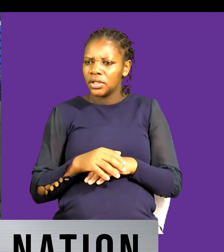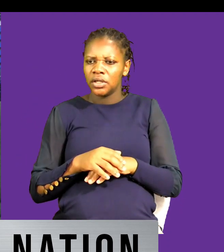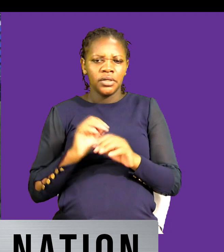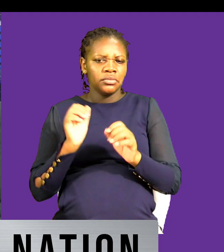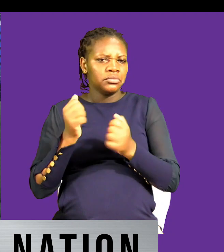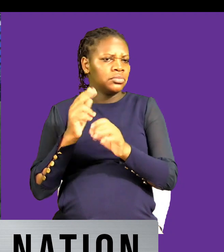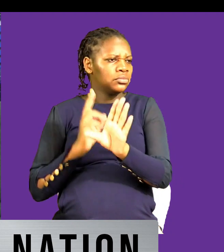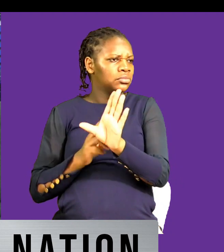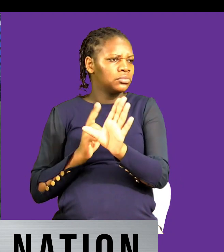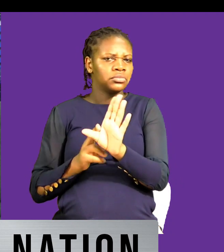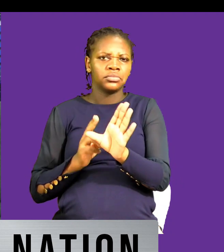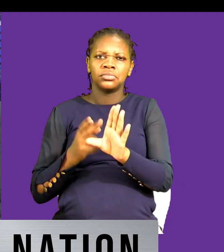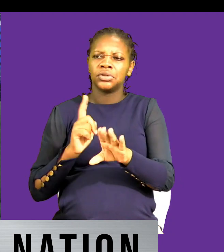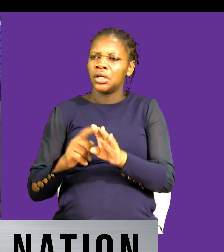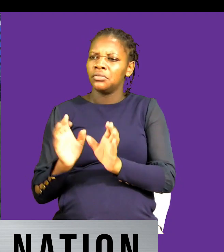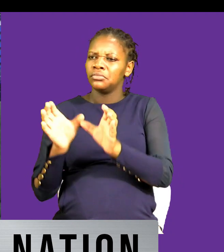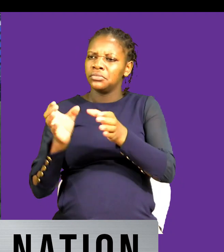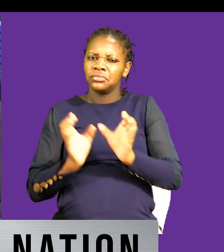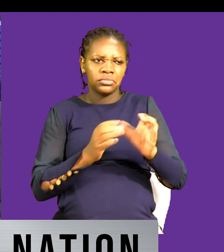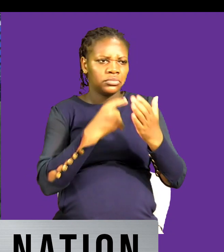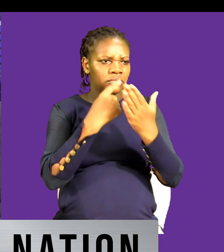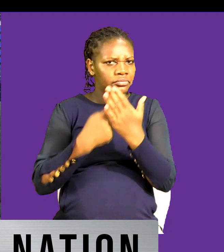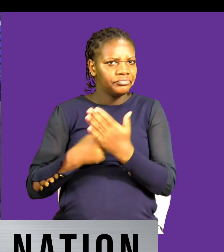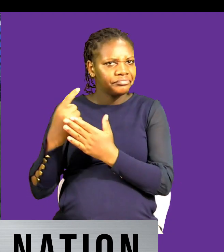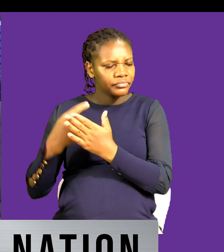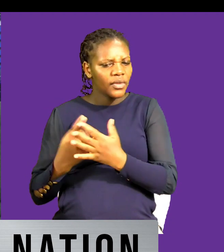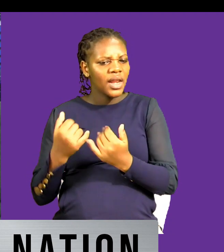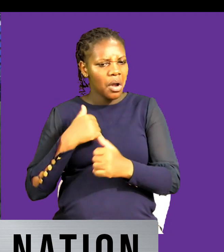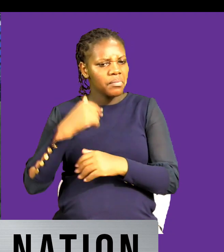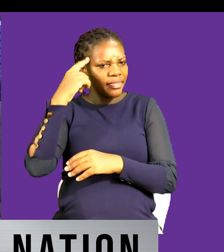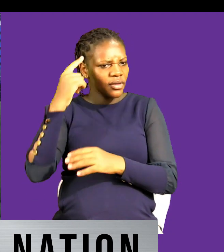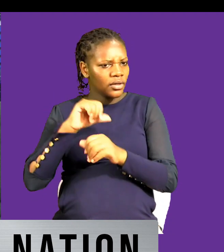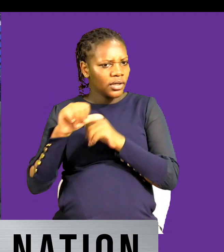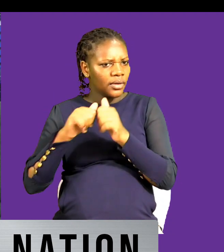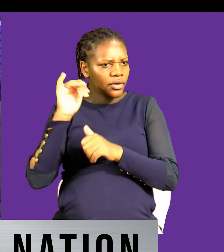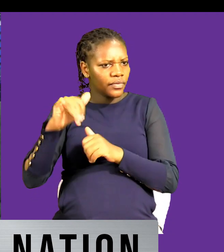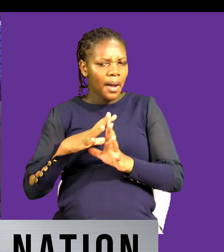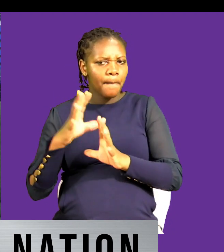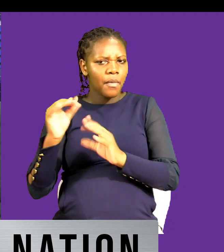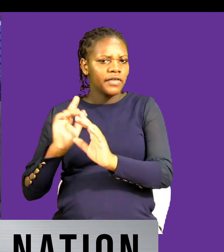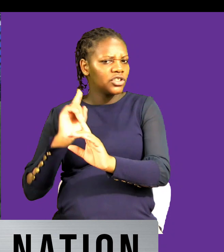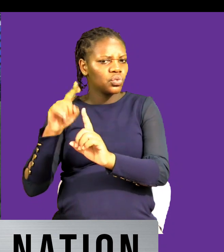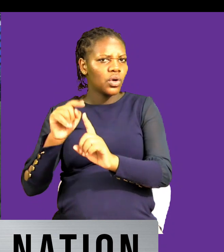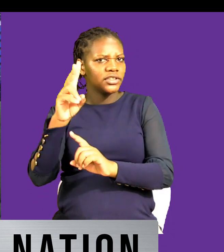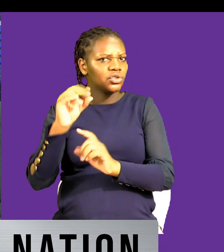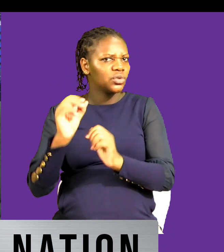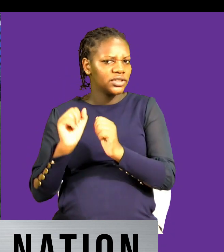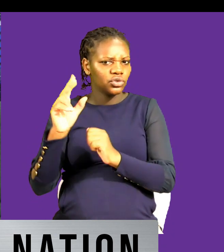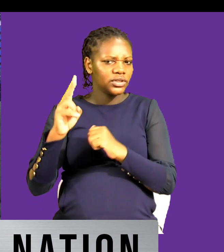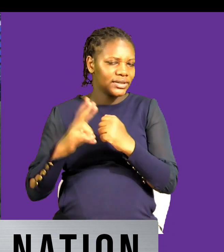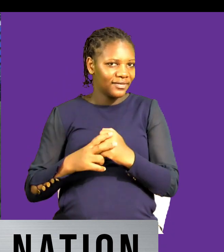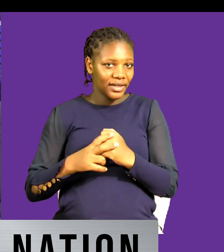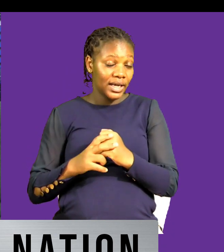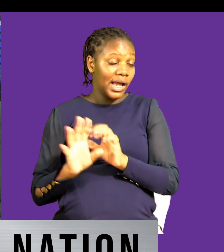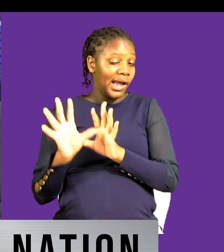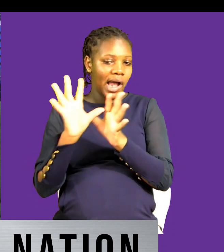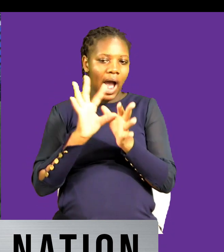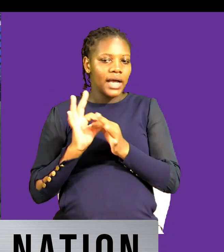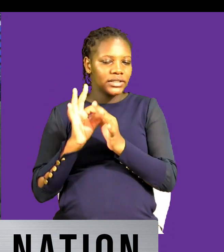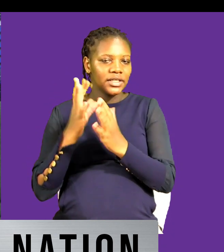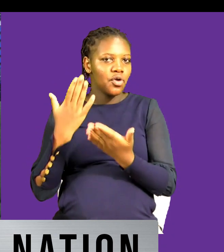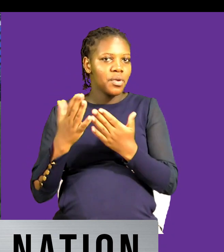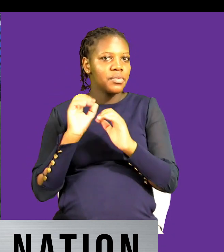talks. Thinking about it, moving towards 2027, Azimio probably are